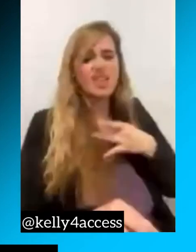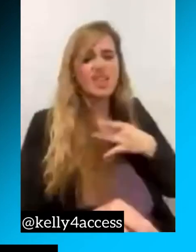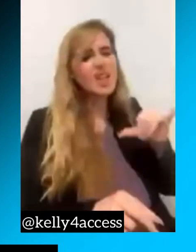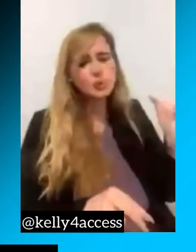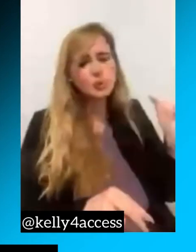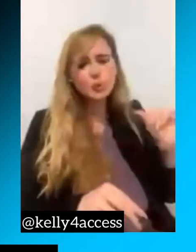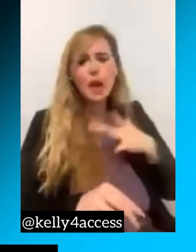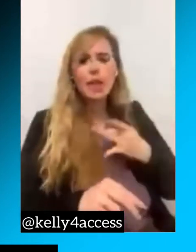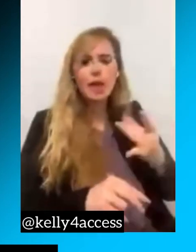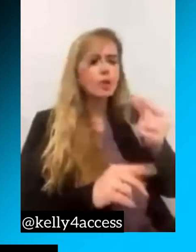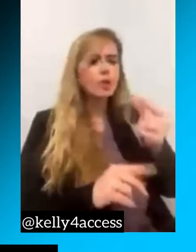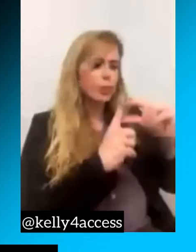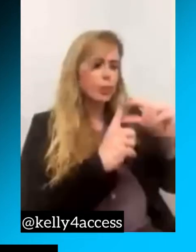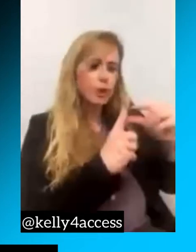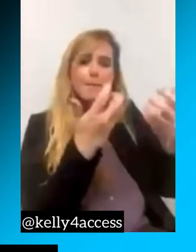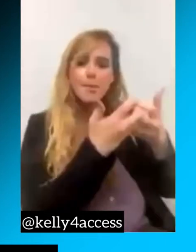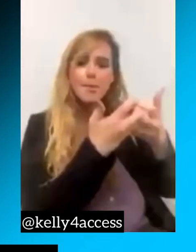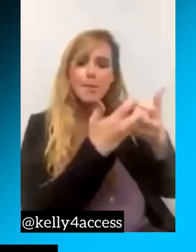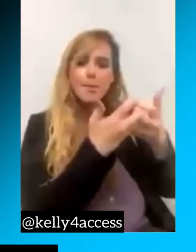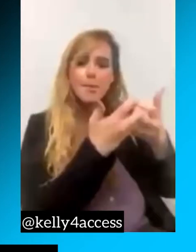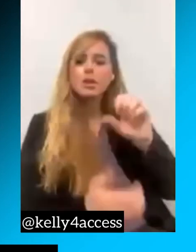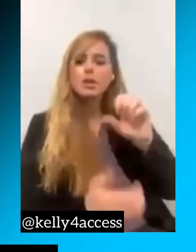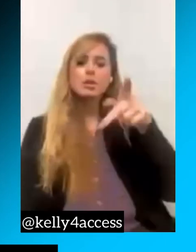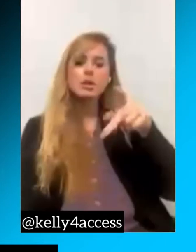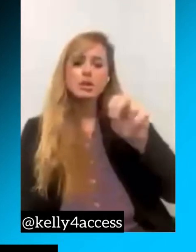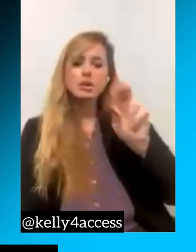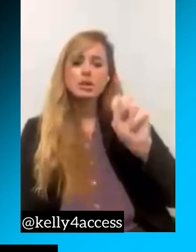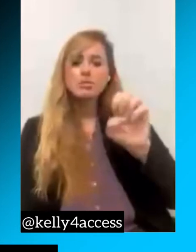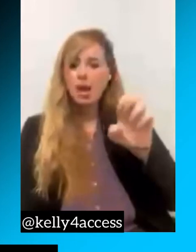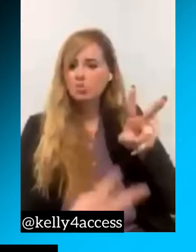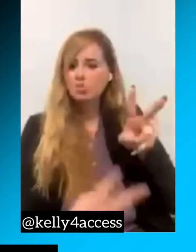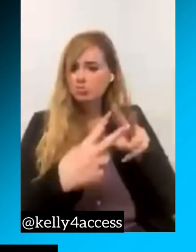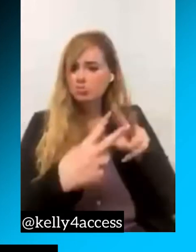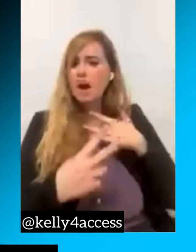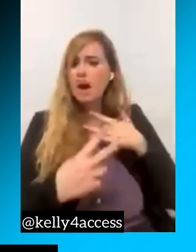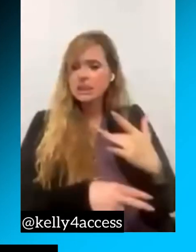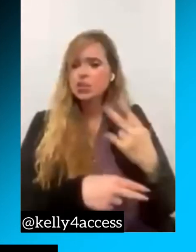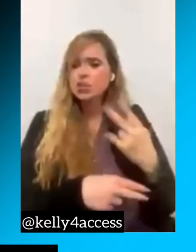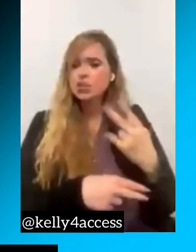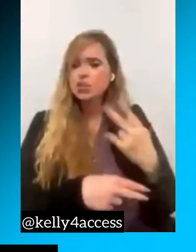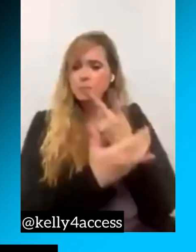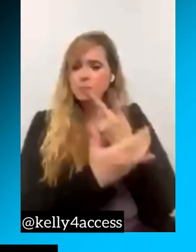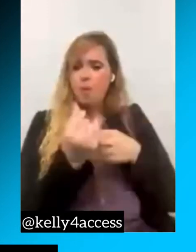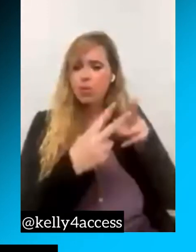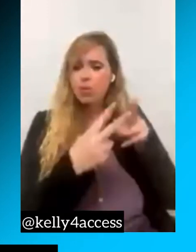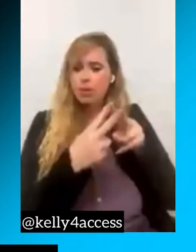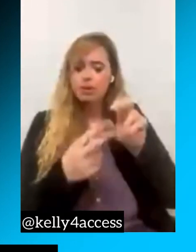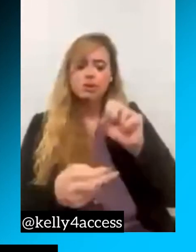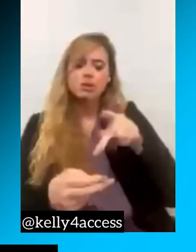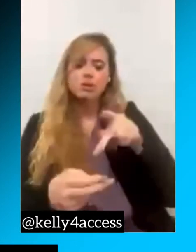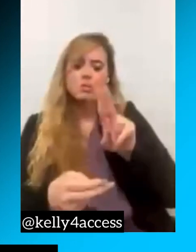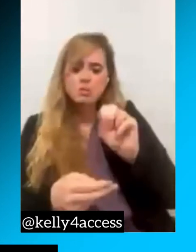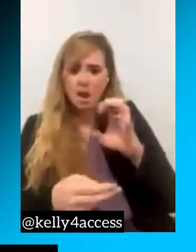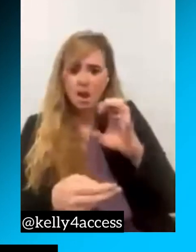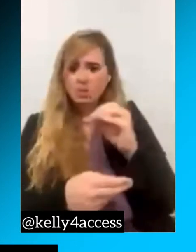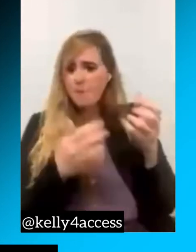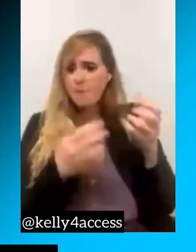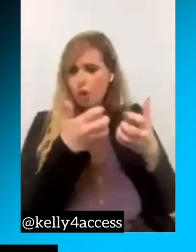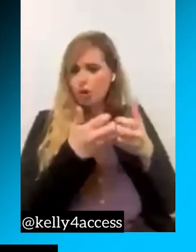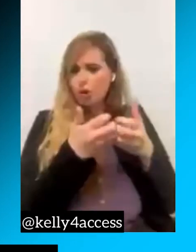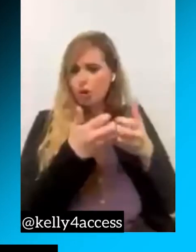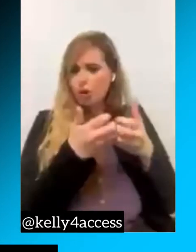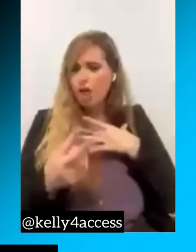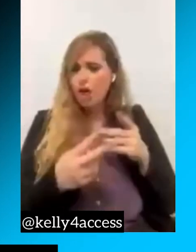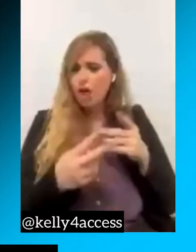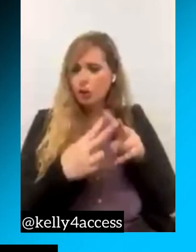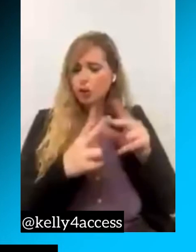or spouse. Those are my two favorite ones. Those are kind of like my go-tos because they're so neutral. Um, so I definitely agree.